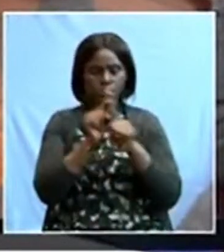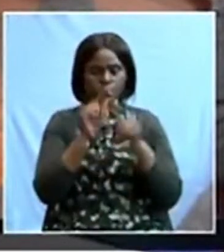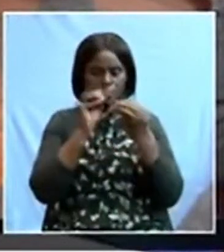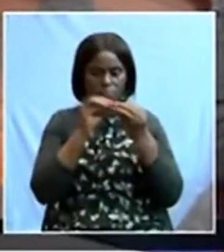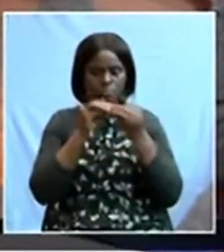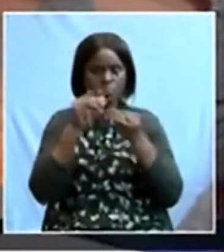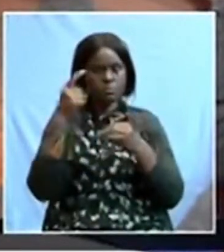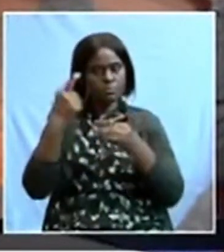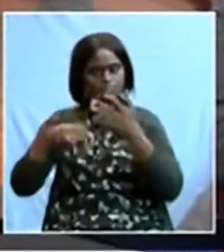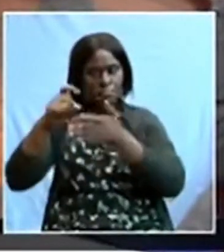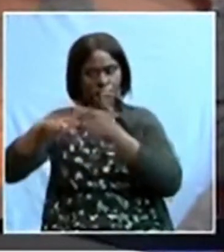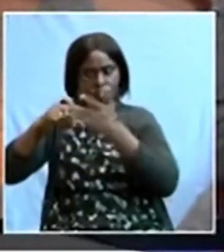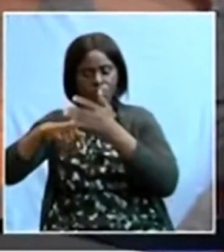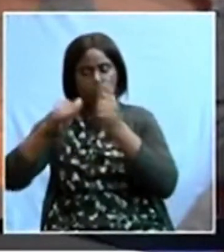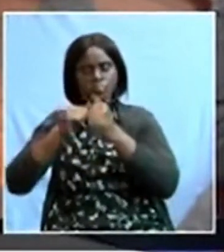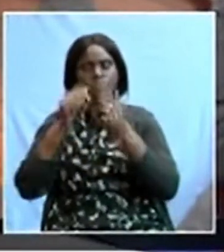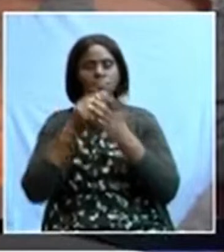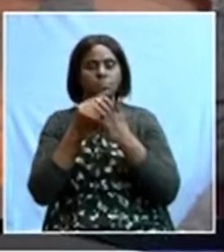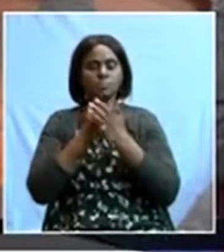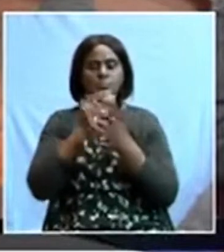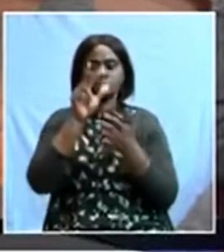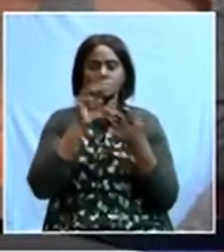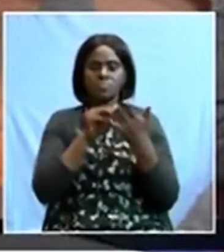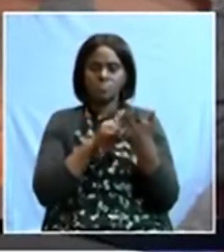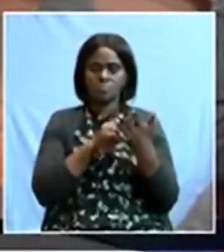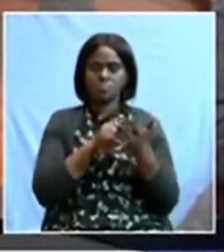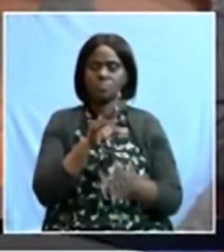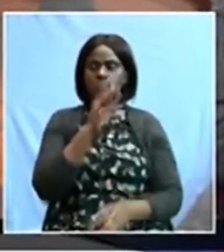predominantly charges with an amount of